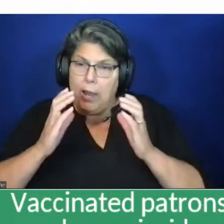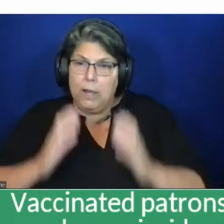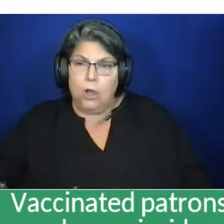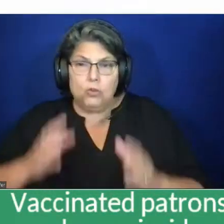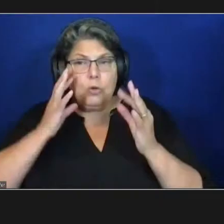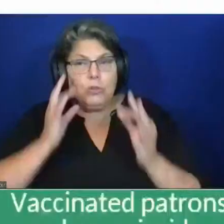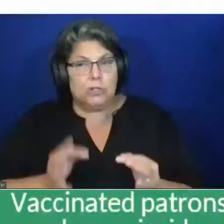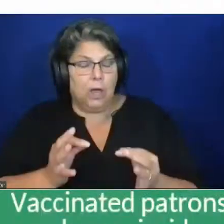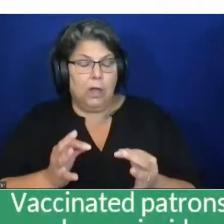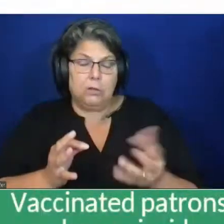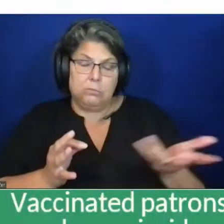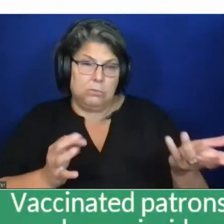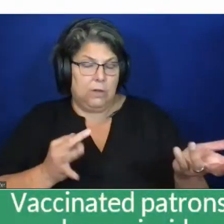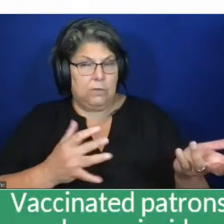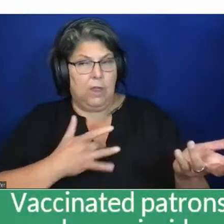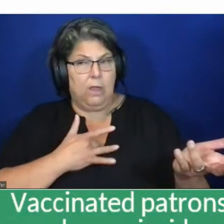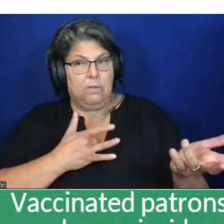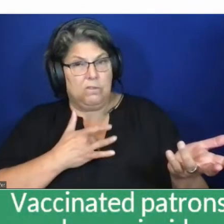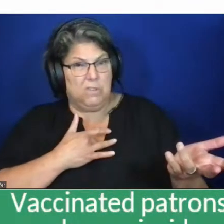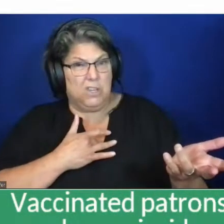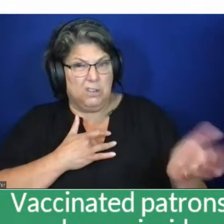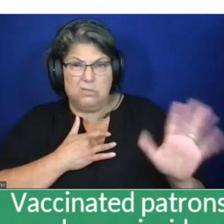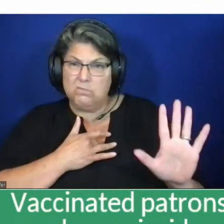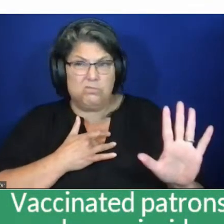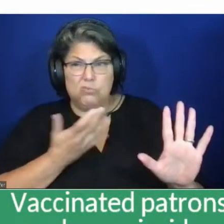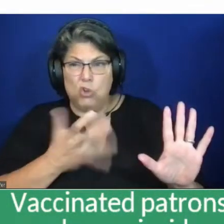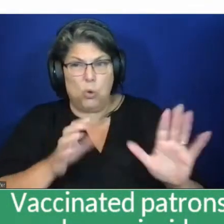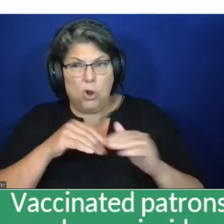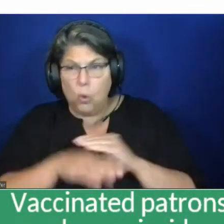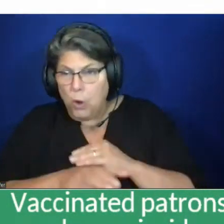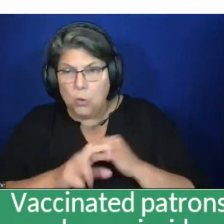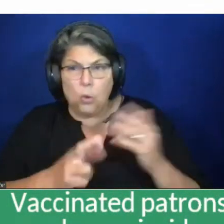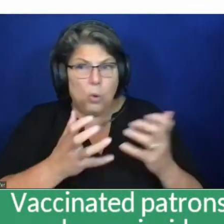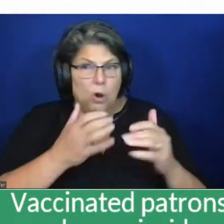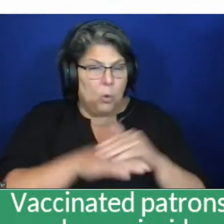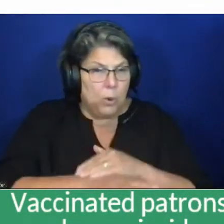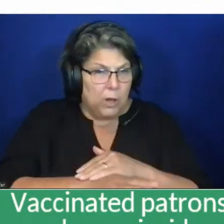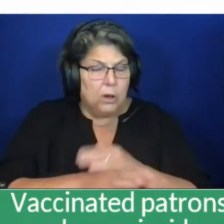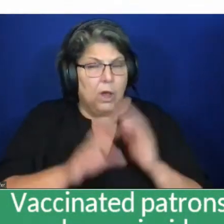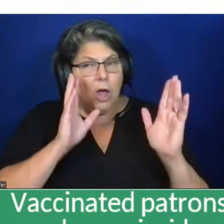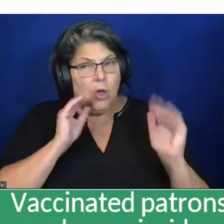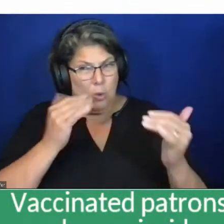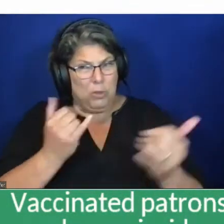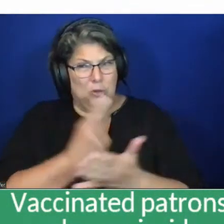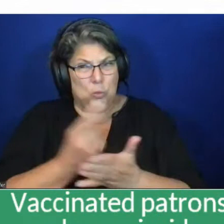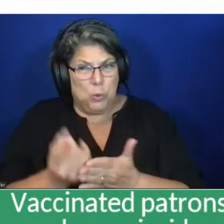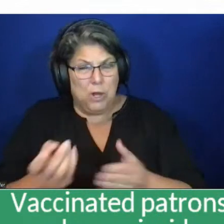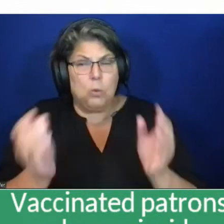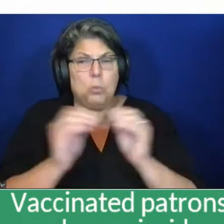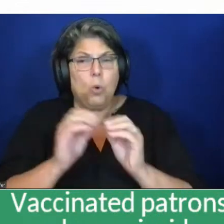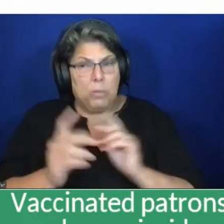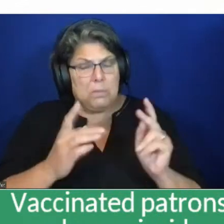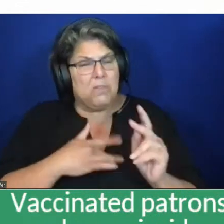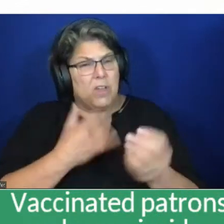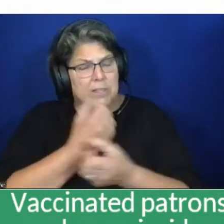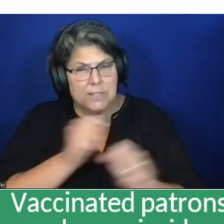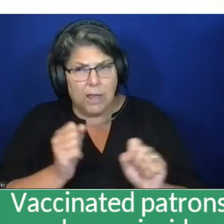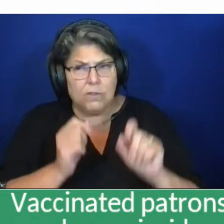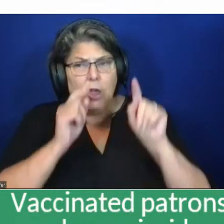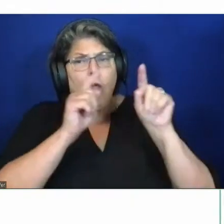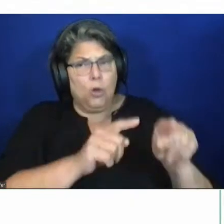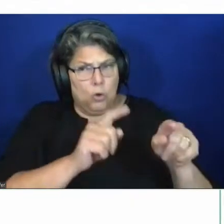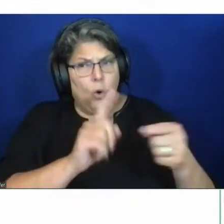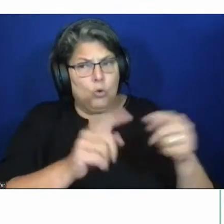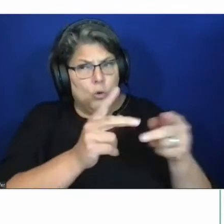decide how best to protect themselves. This week, I hope to see more people feeling safe and going out to eat in places that are